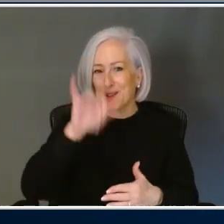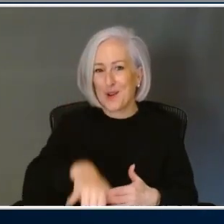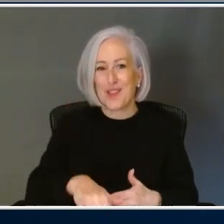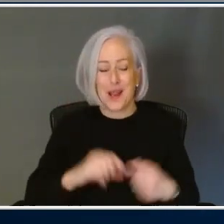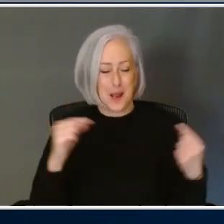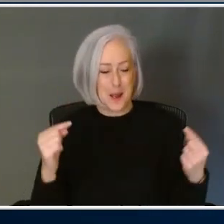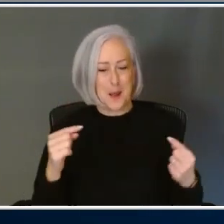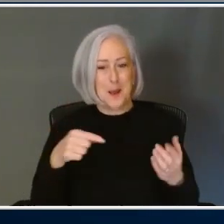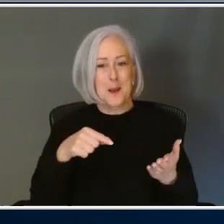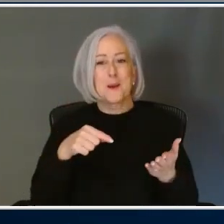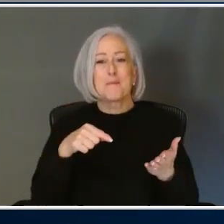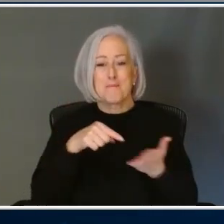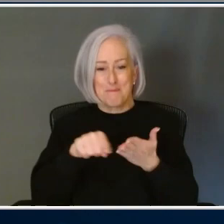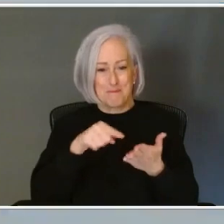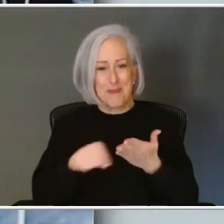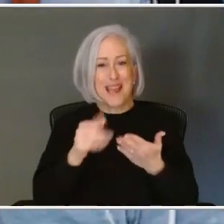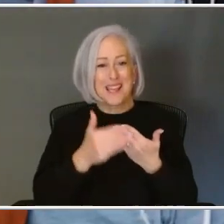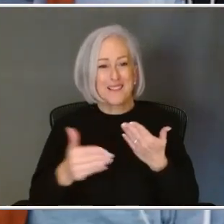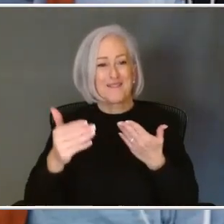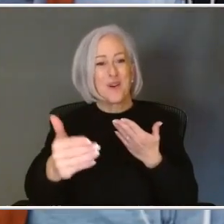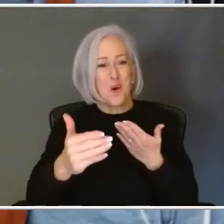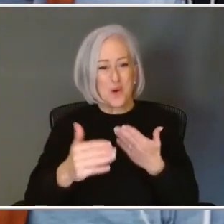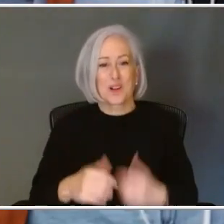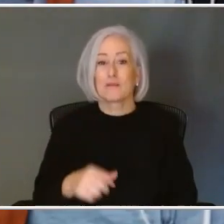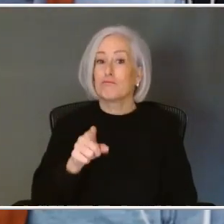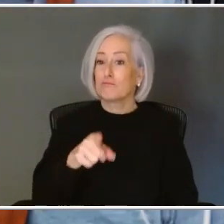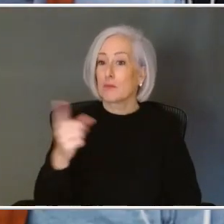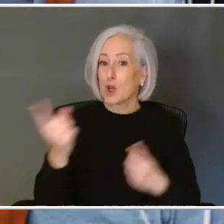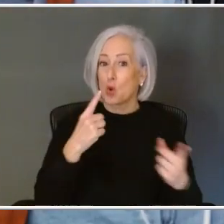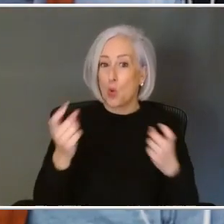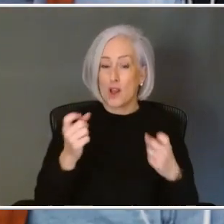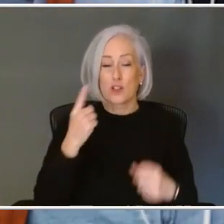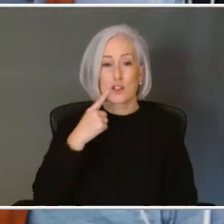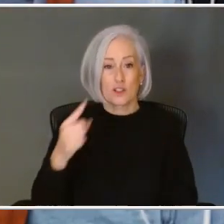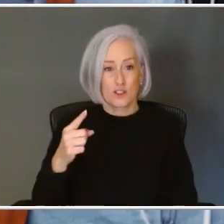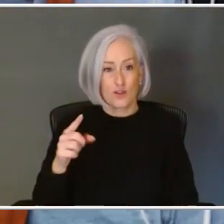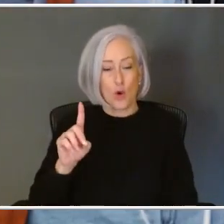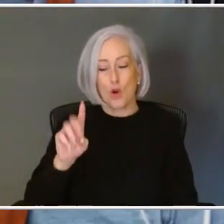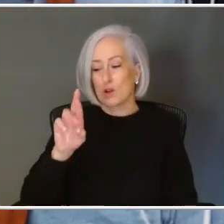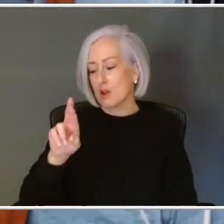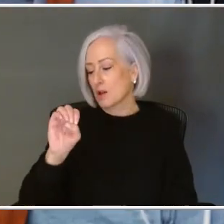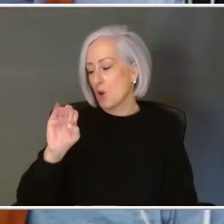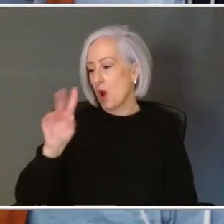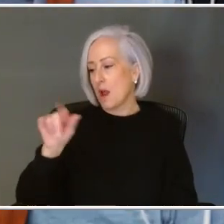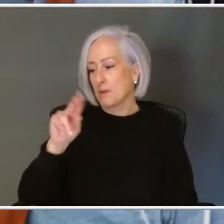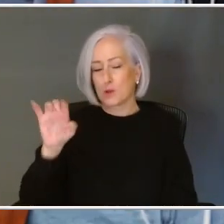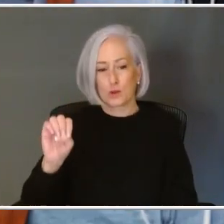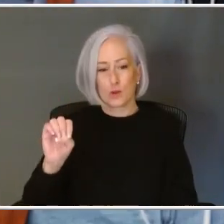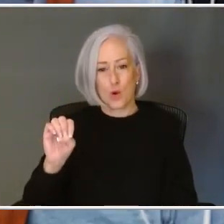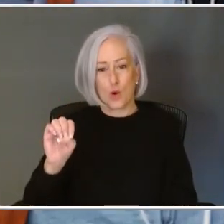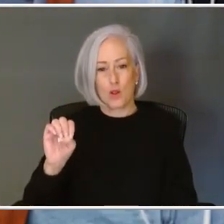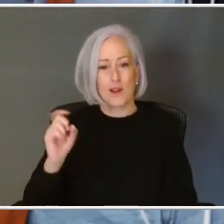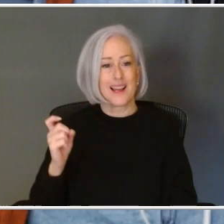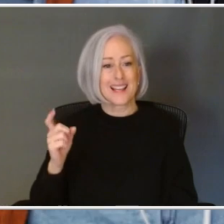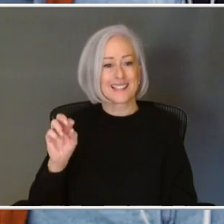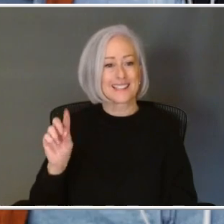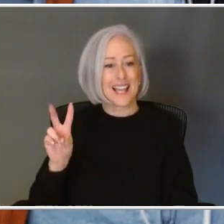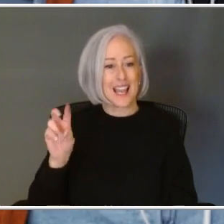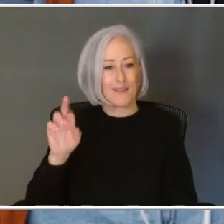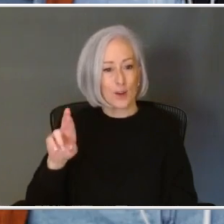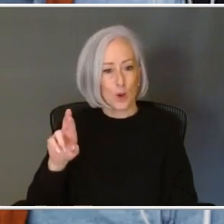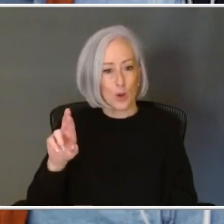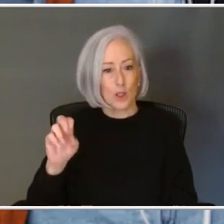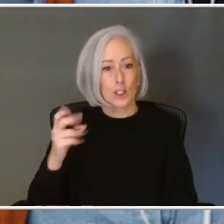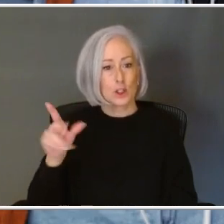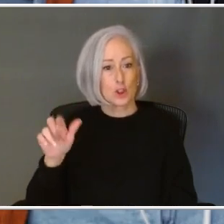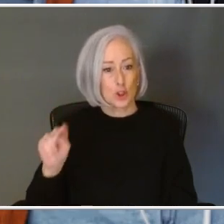forward. If you have any comments or questions for Xavier, Shannon, or Dr. Ebersol, perfect time right now to go on to YouTube, Facebook, Twitter,